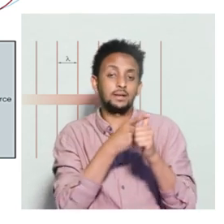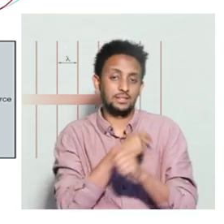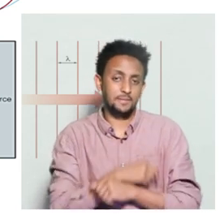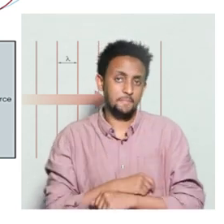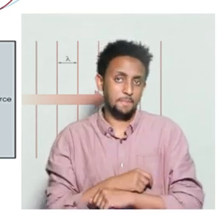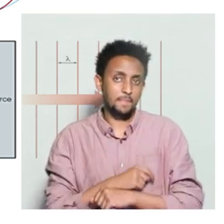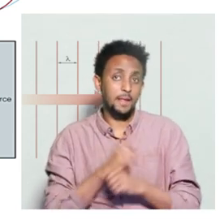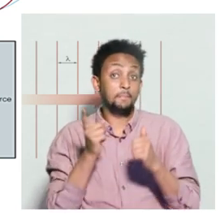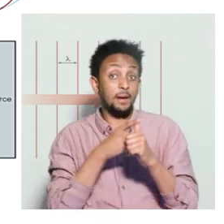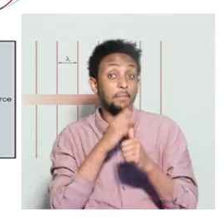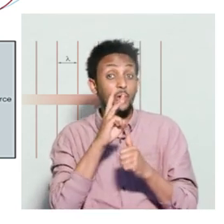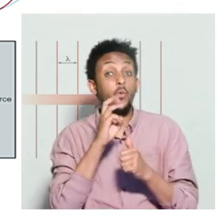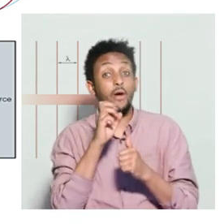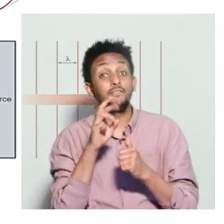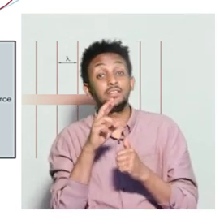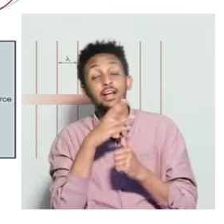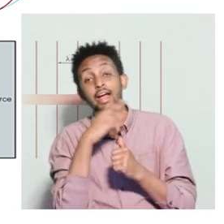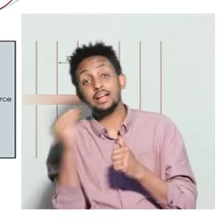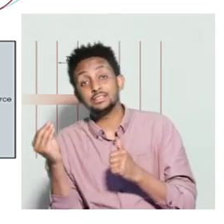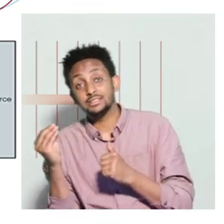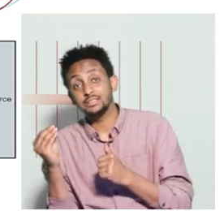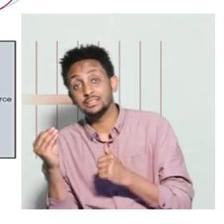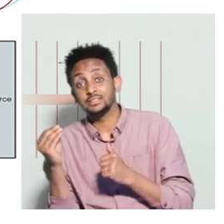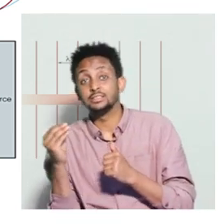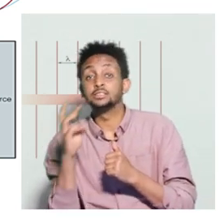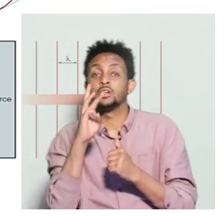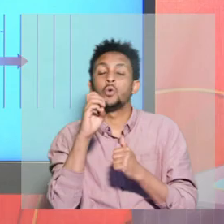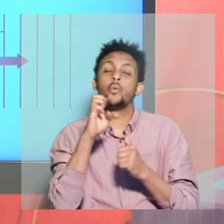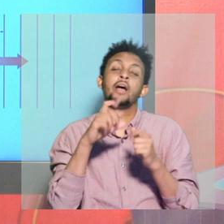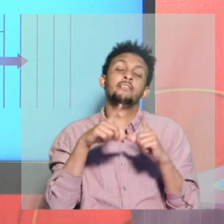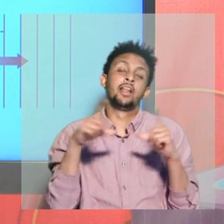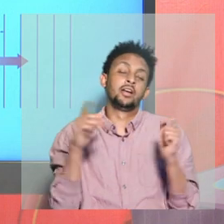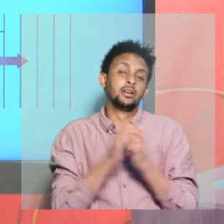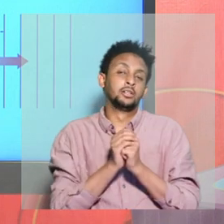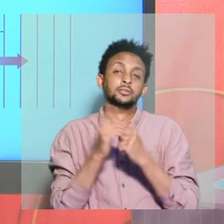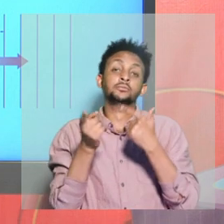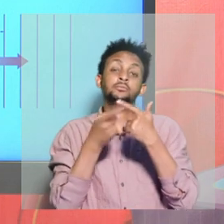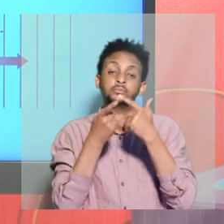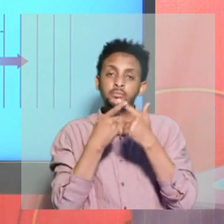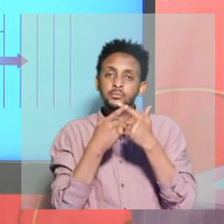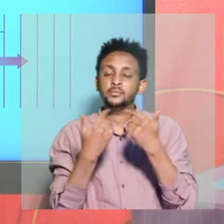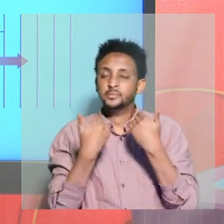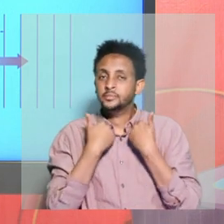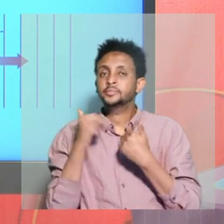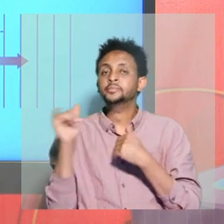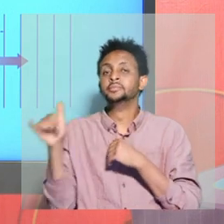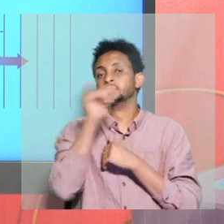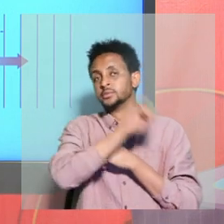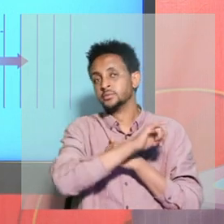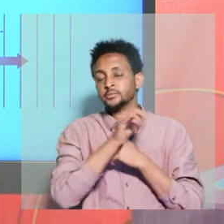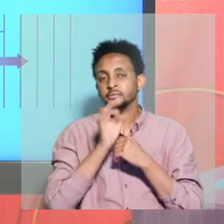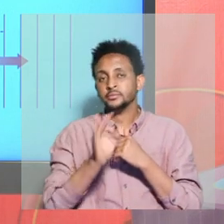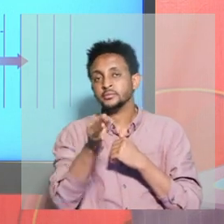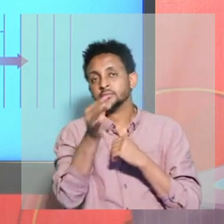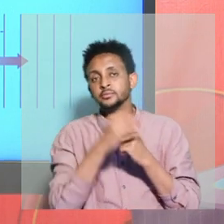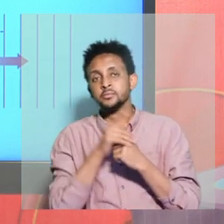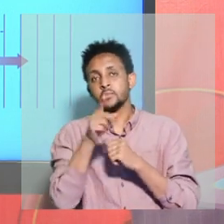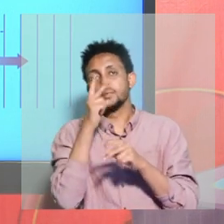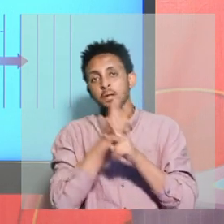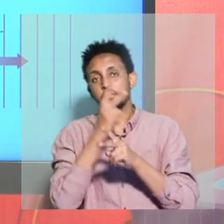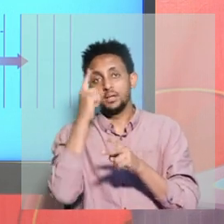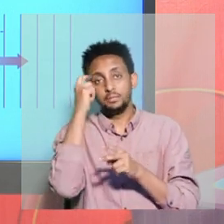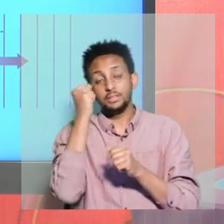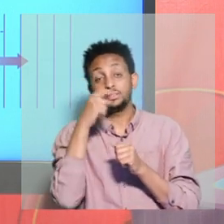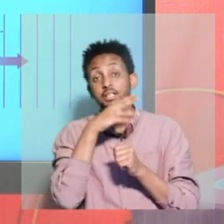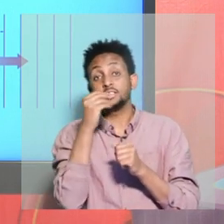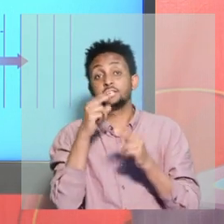So the primary wavefronts and the wavelets, the secondary wavelets, have the same frequency. So that keep in your